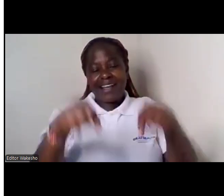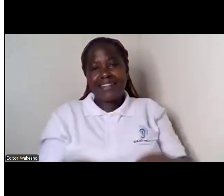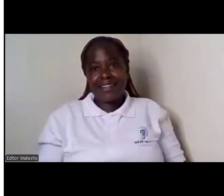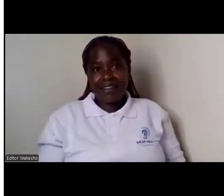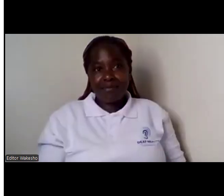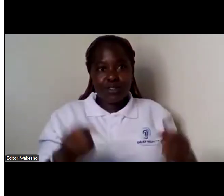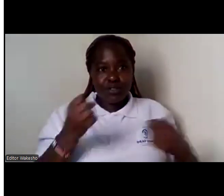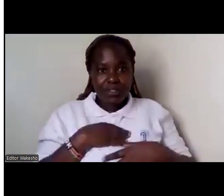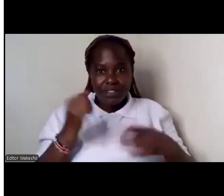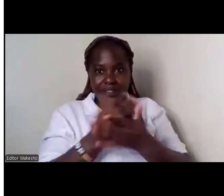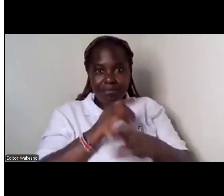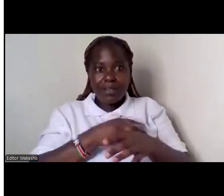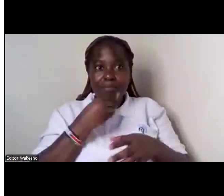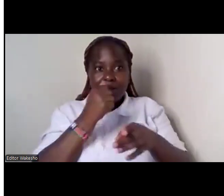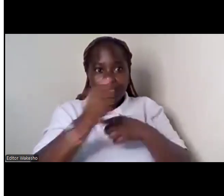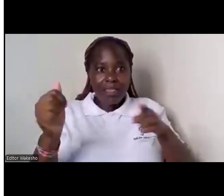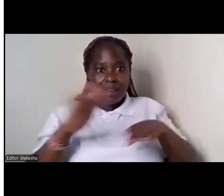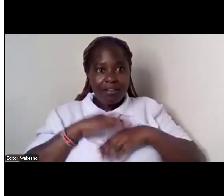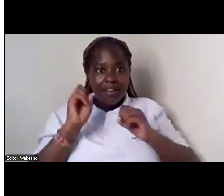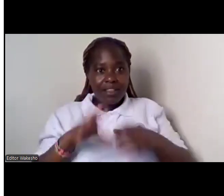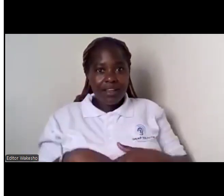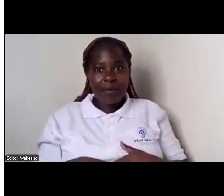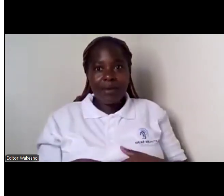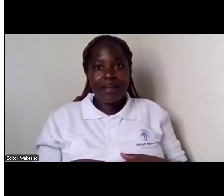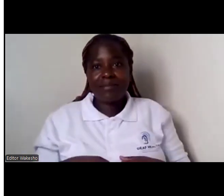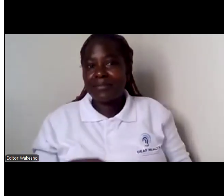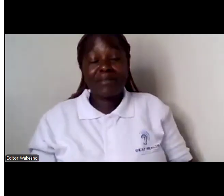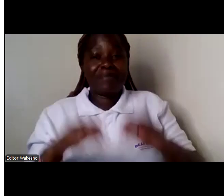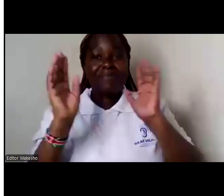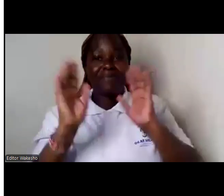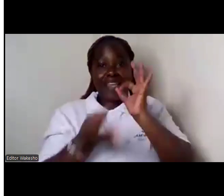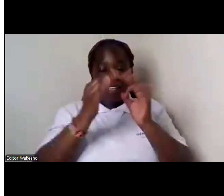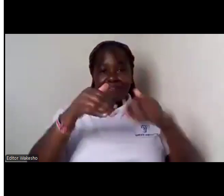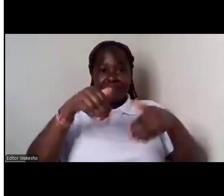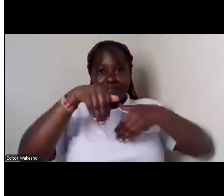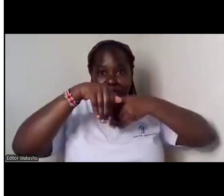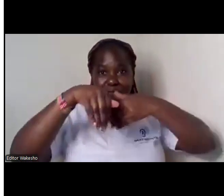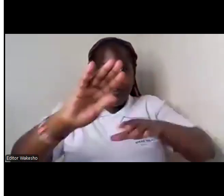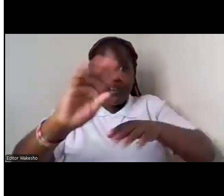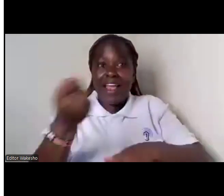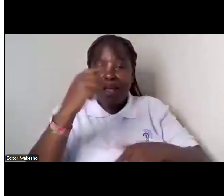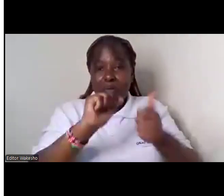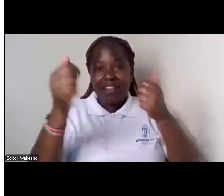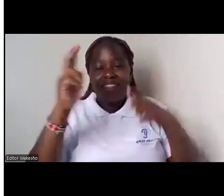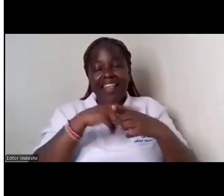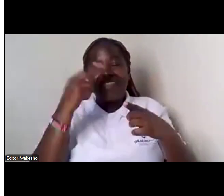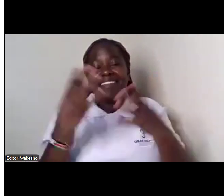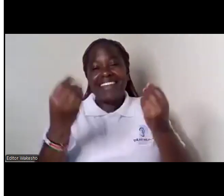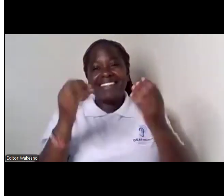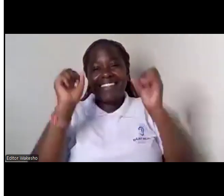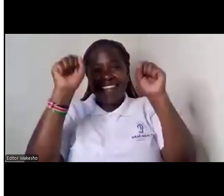PCOS get pregnant once they follow the treatment regimen.